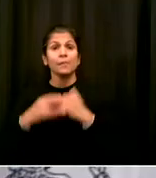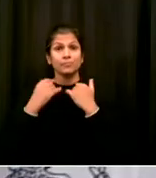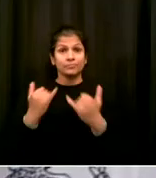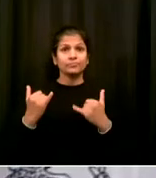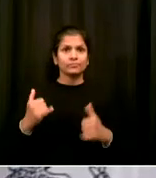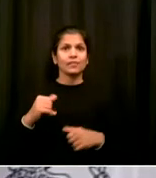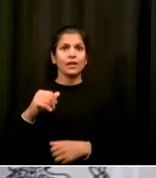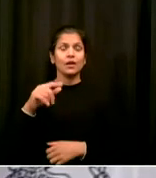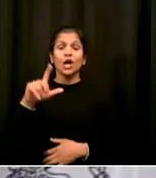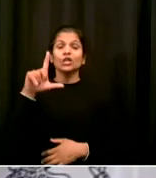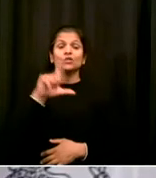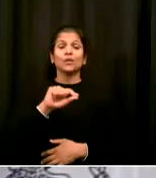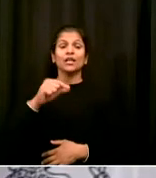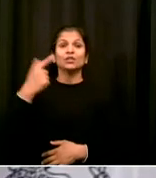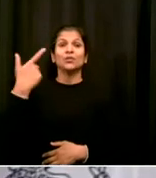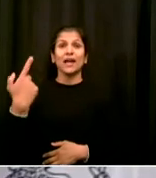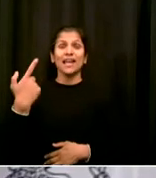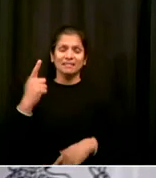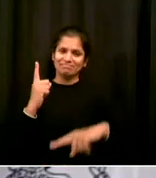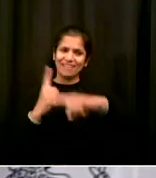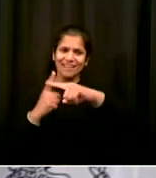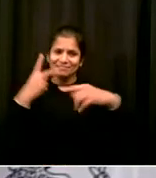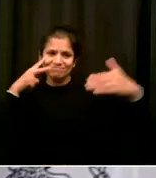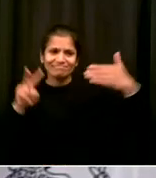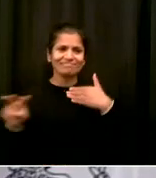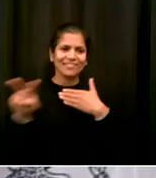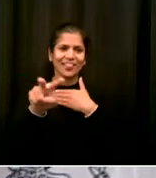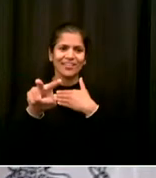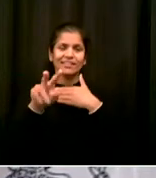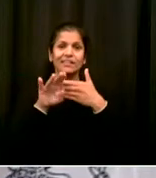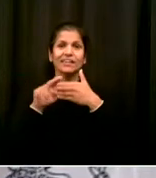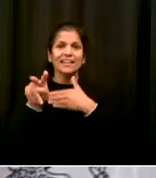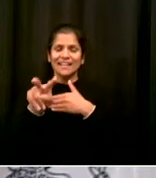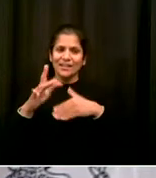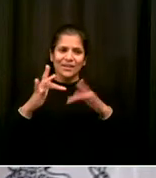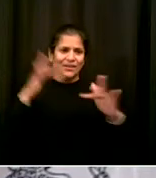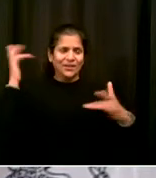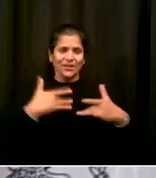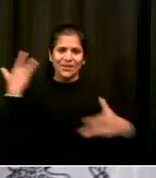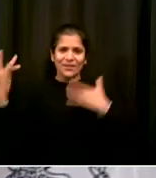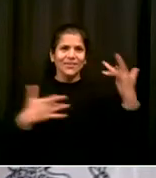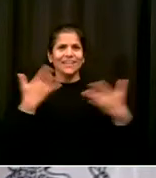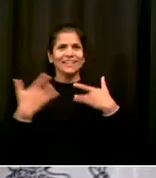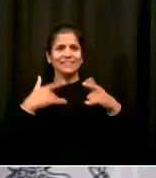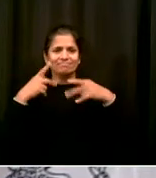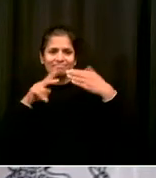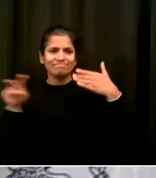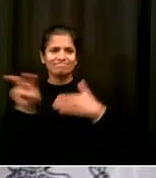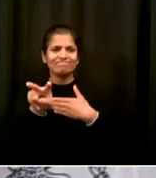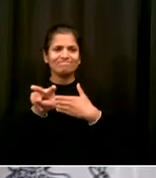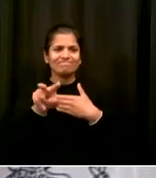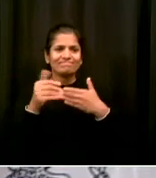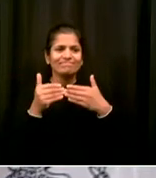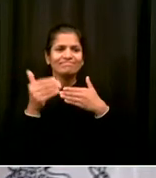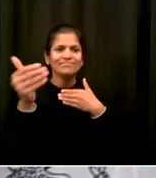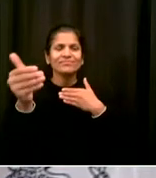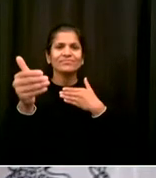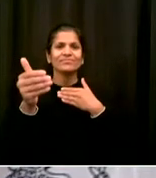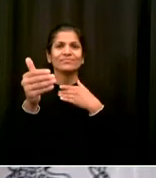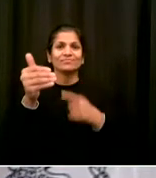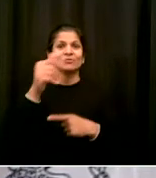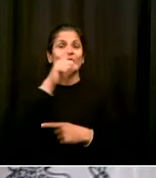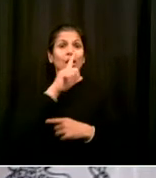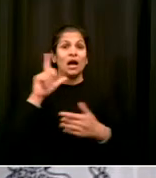year, but 2020 is going to go down in history as one of our saddest, toughest years, arguably the toughest year in the history of New York